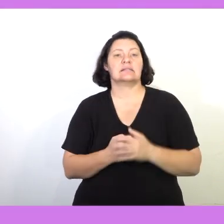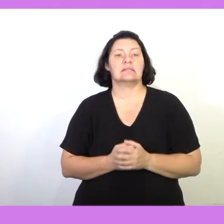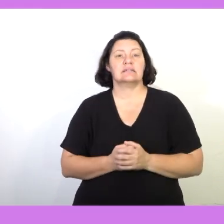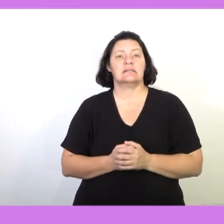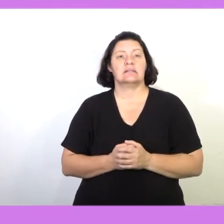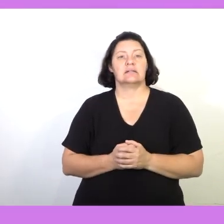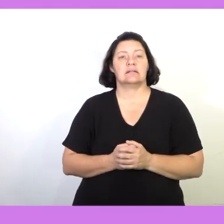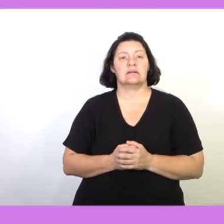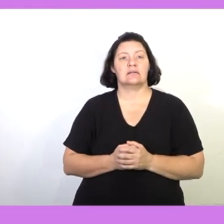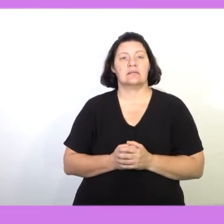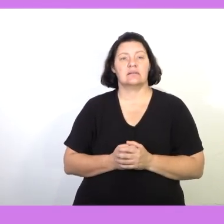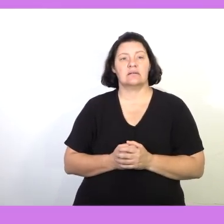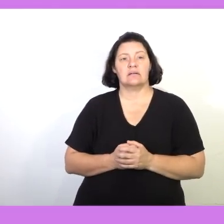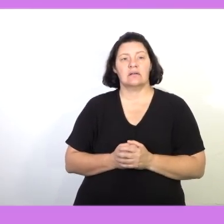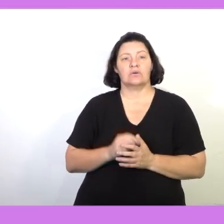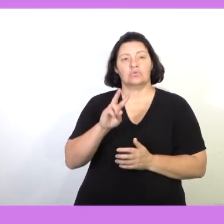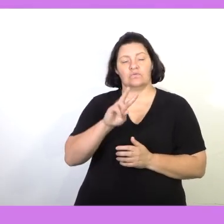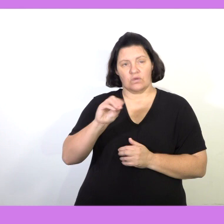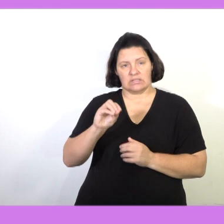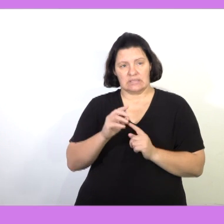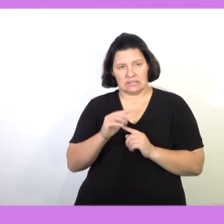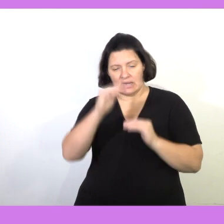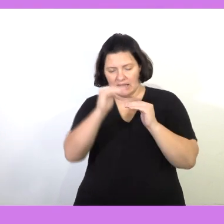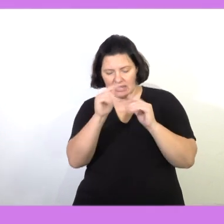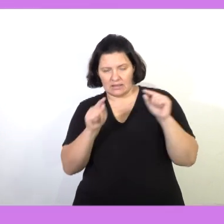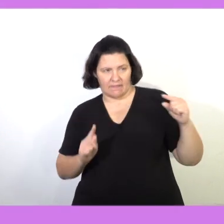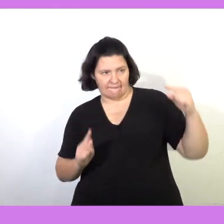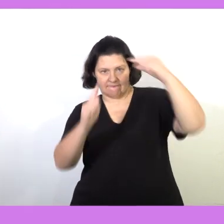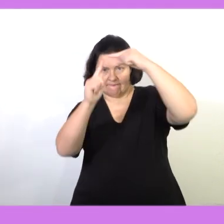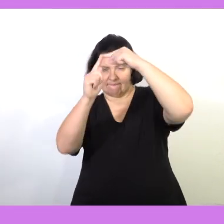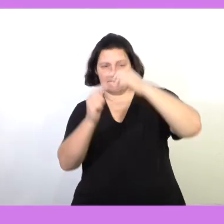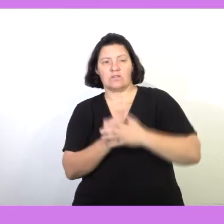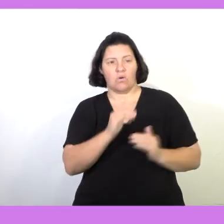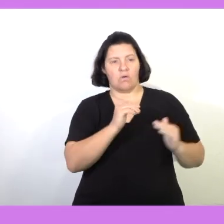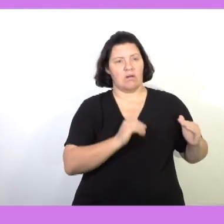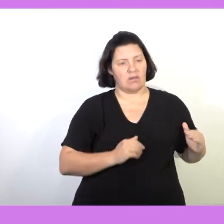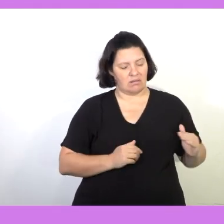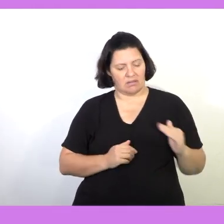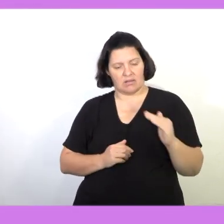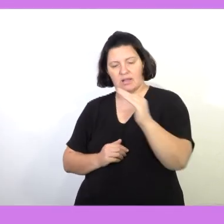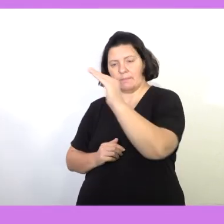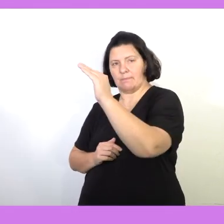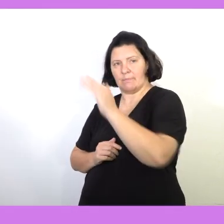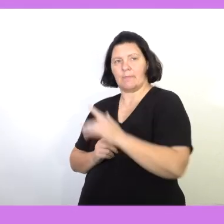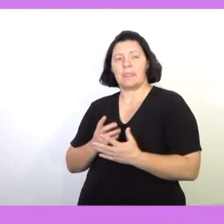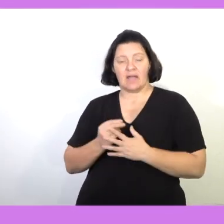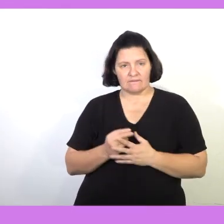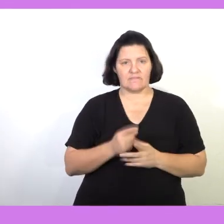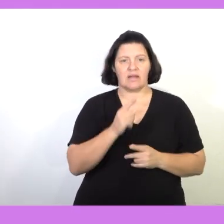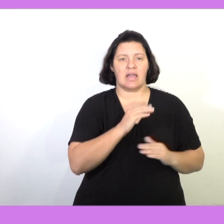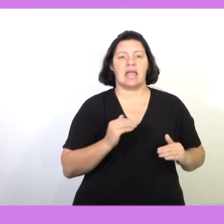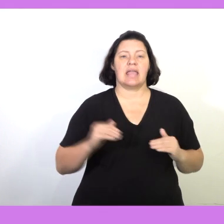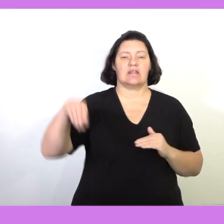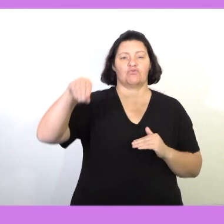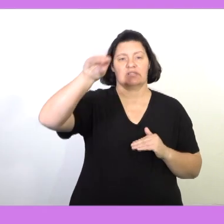will be 240, just under 250. And you can see that our dots are going up.